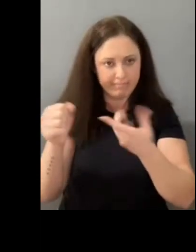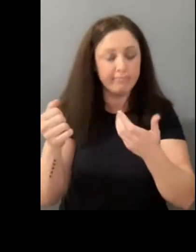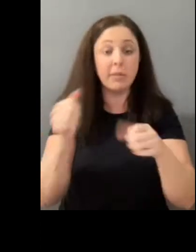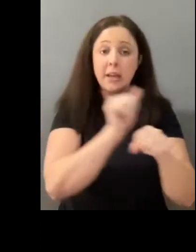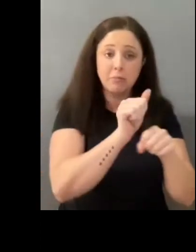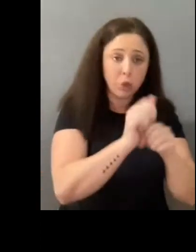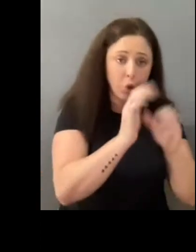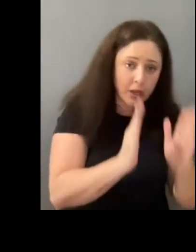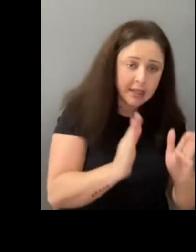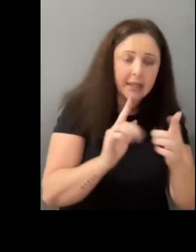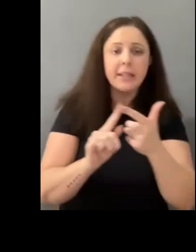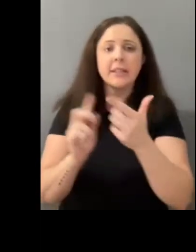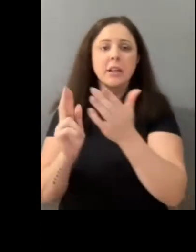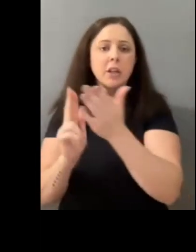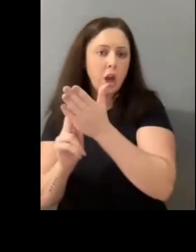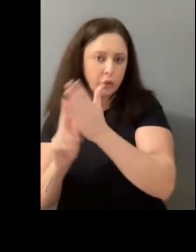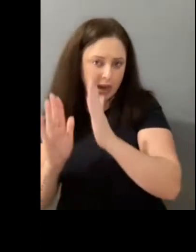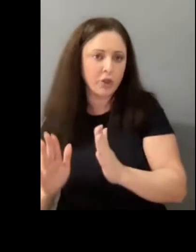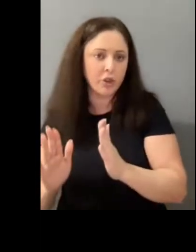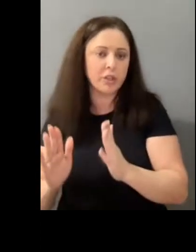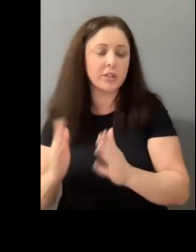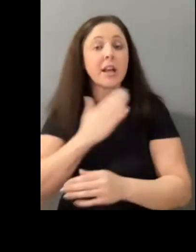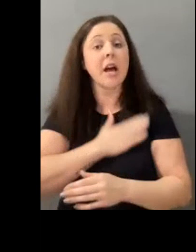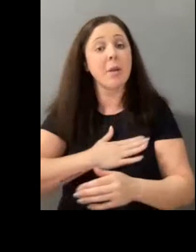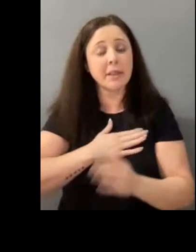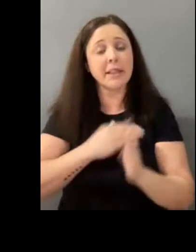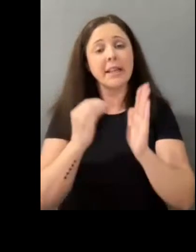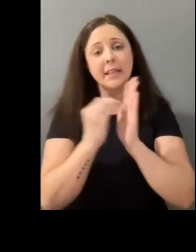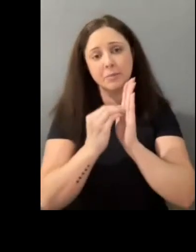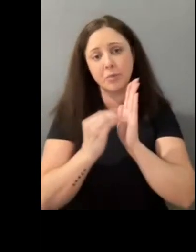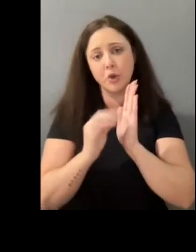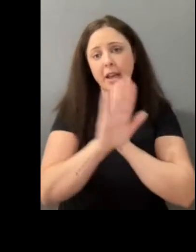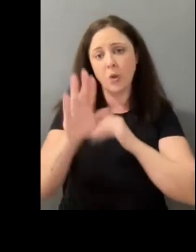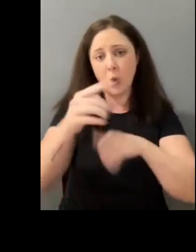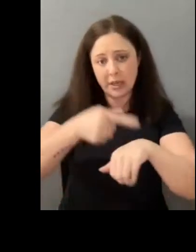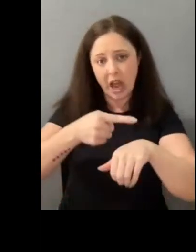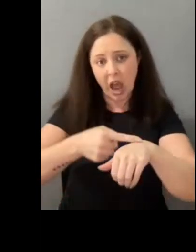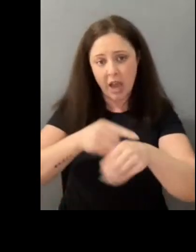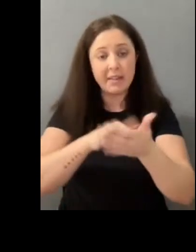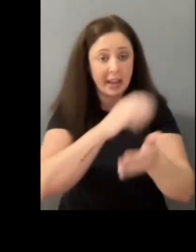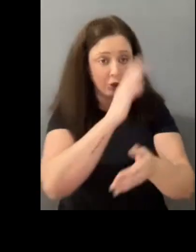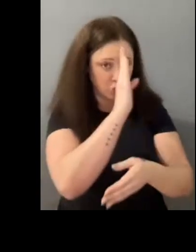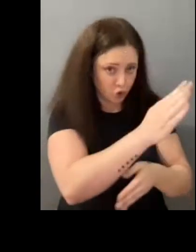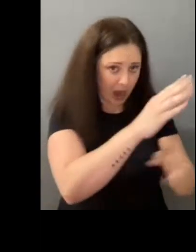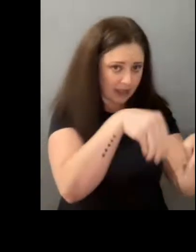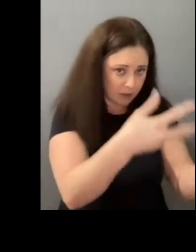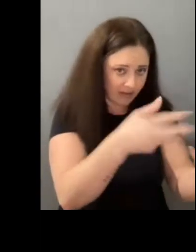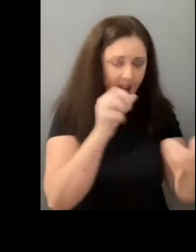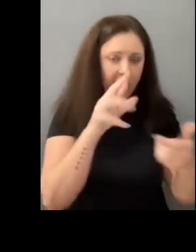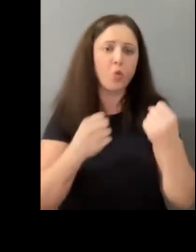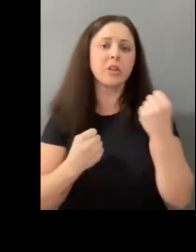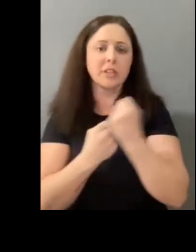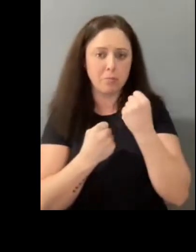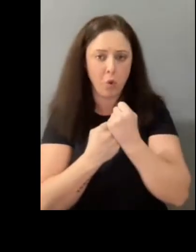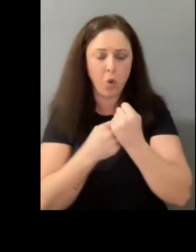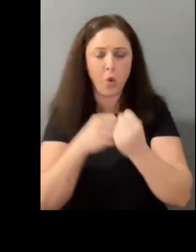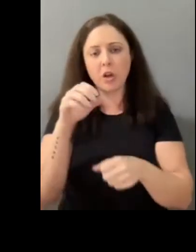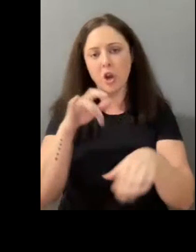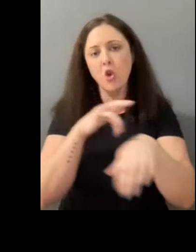well as contractors. Please only record your time spent either directly providing or in support of early intervention